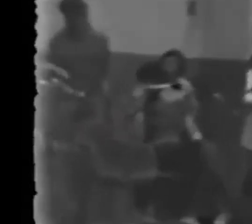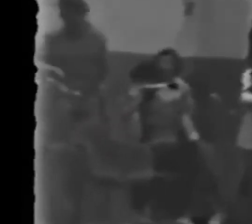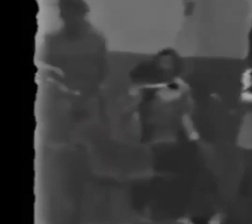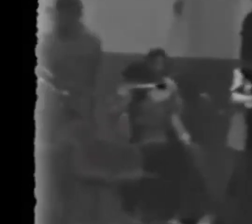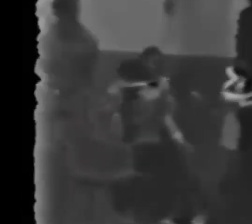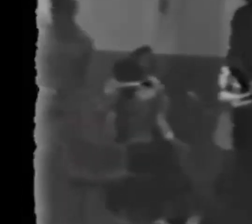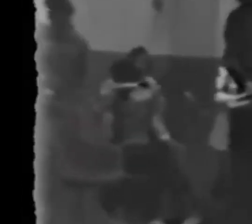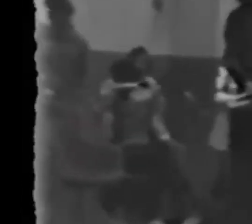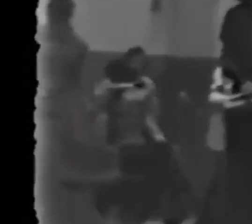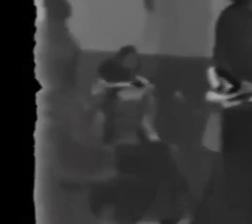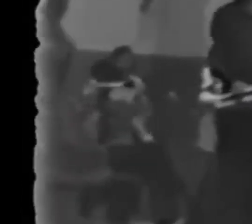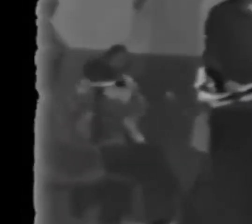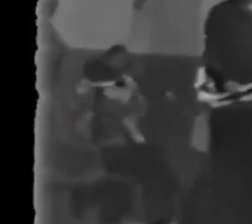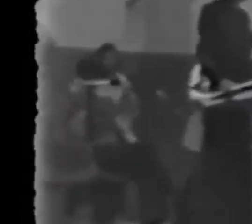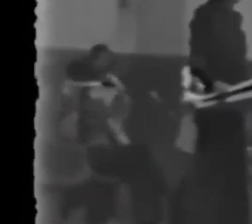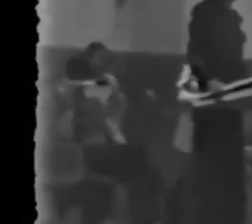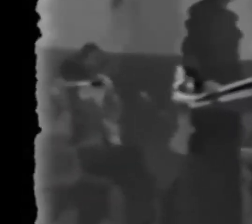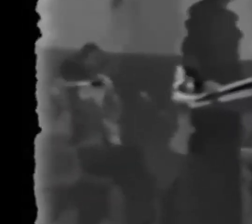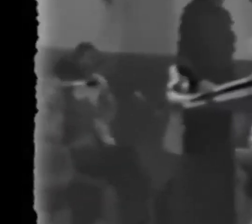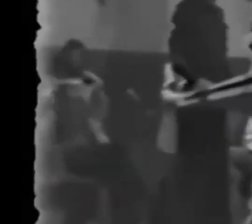8. Have you ever seen that movie, 12 Angry Men?